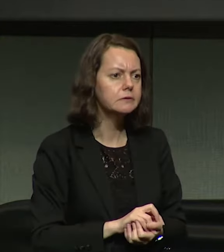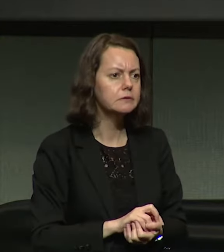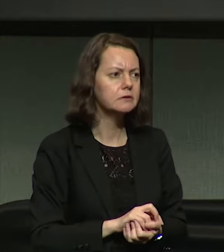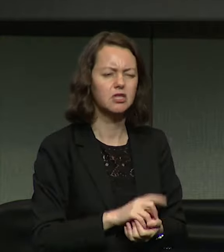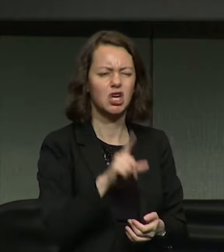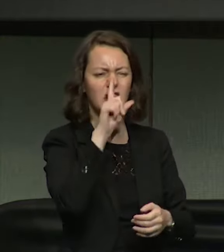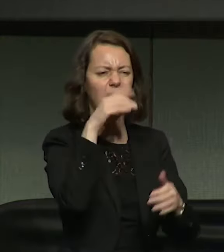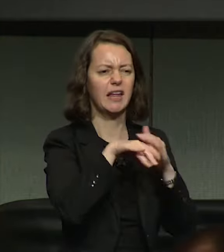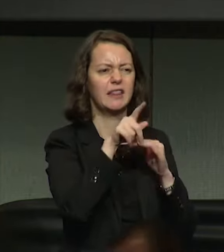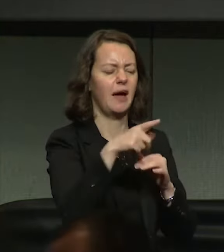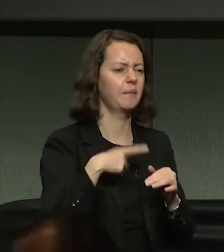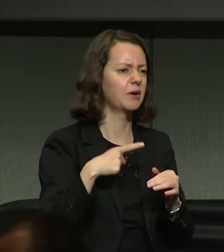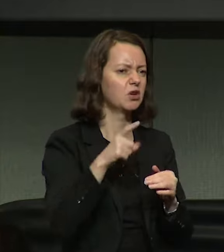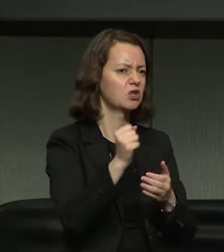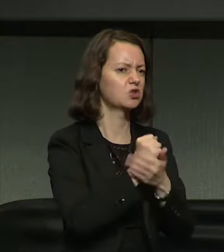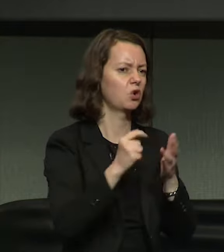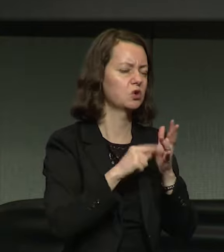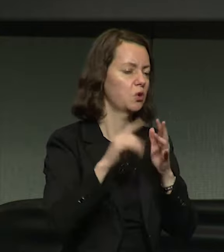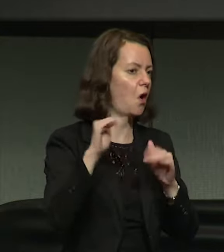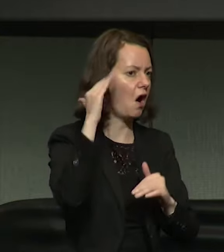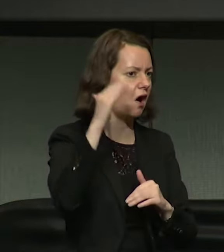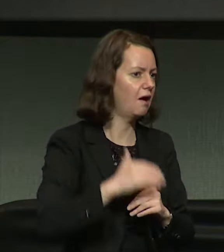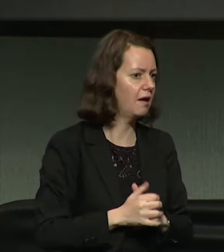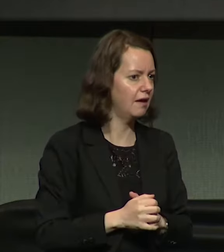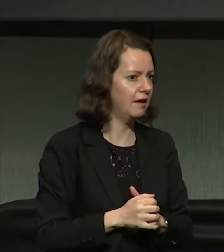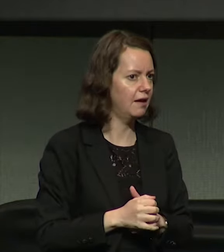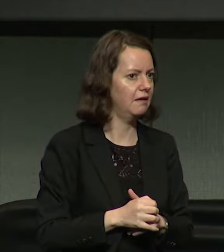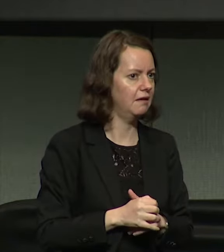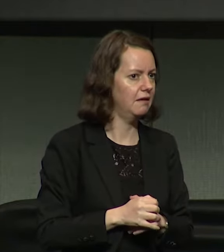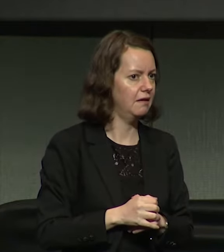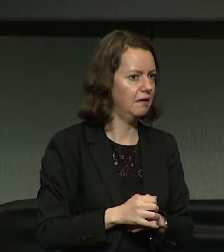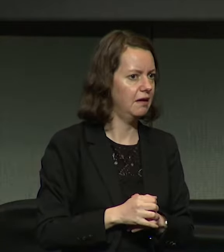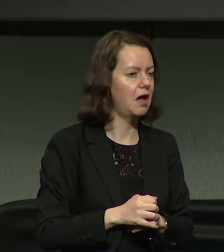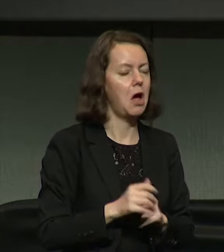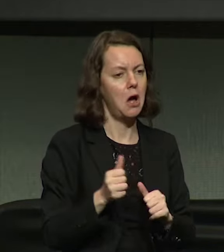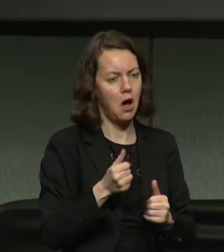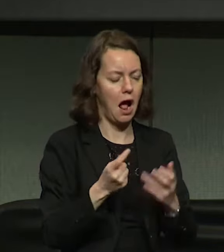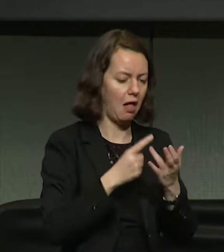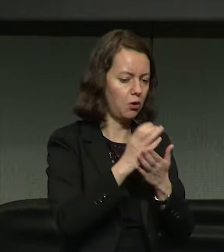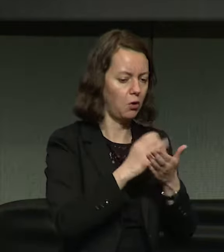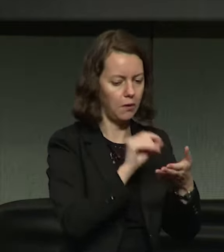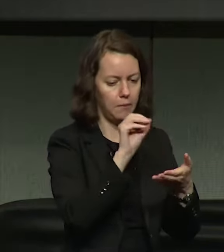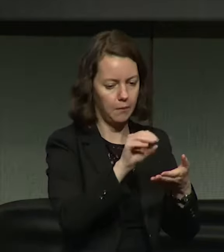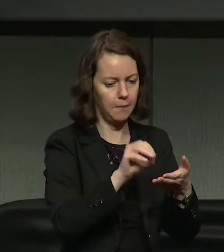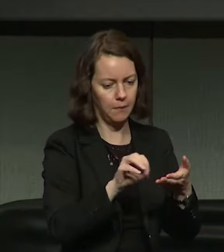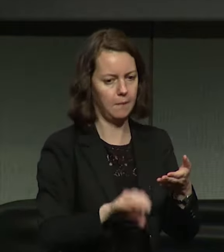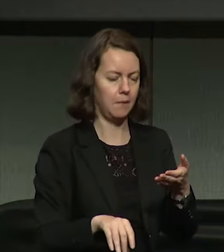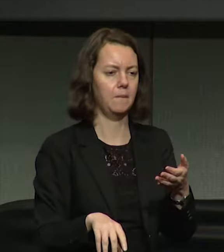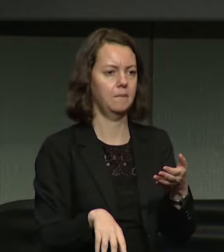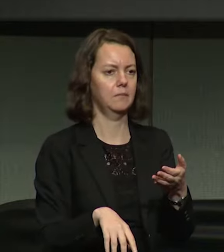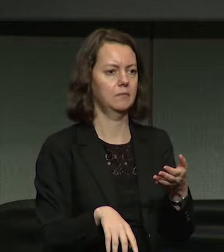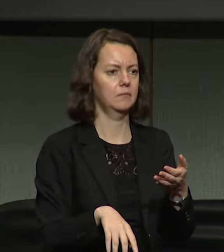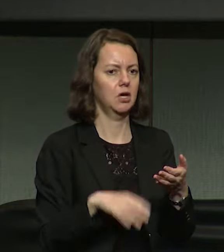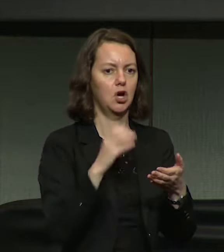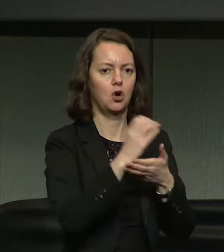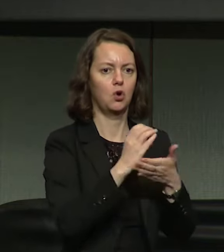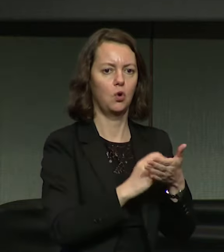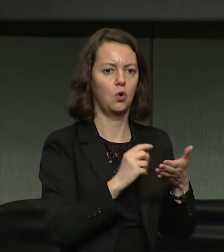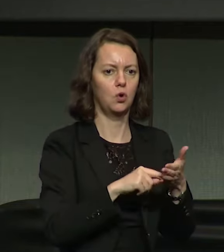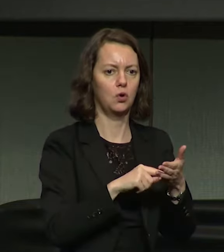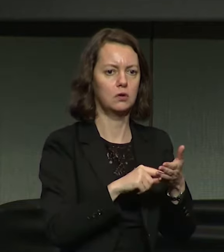get into that because the score will be too high. And then we put down all these other courses, and where they were courses at